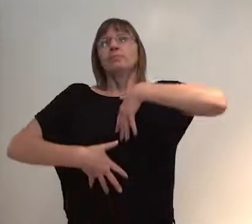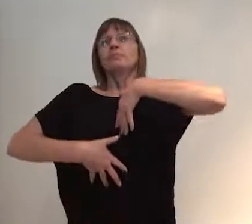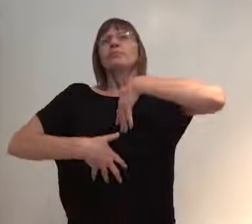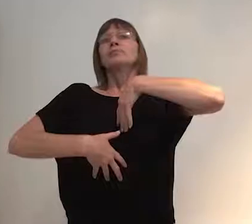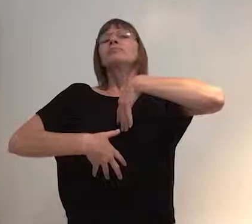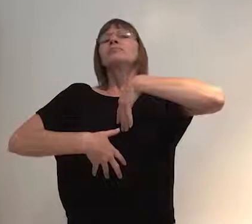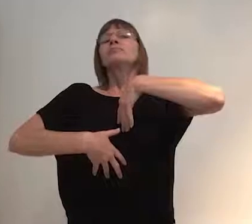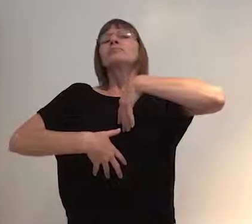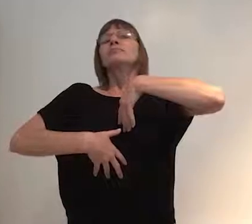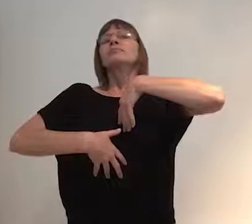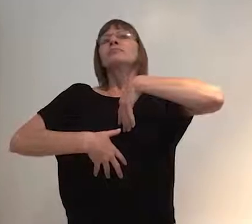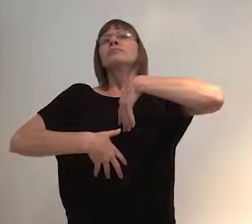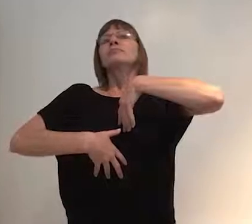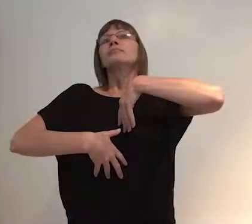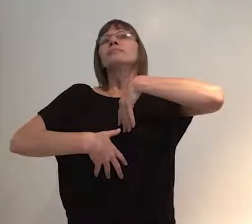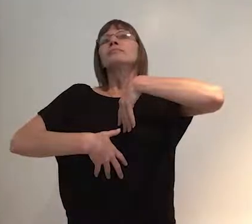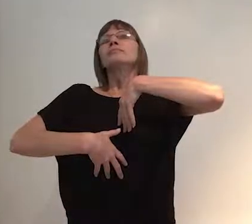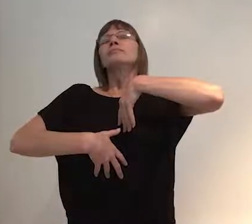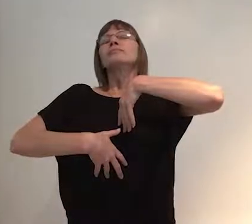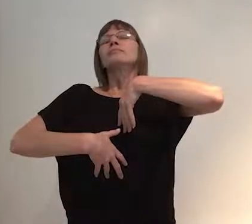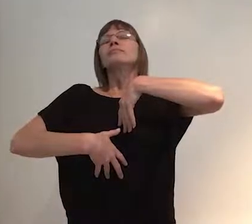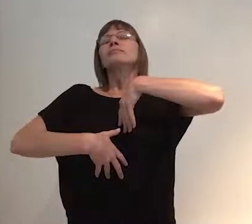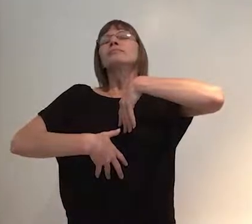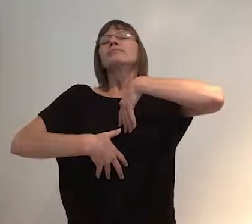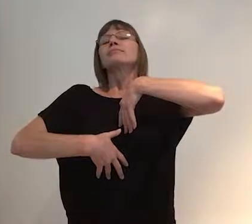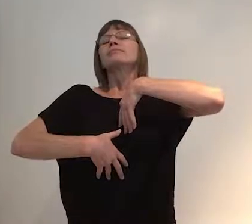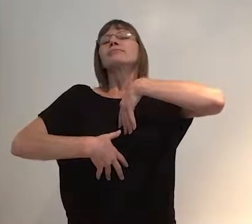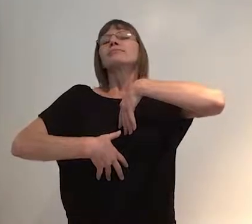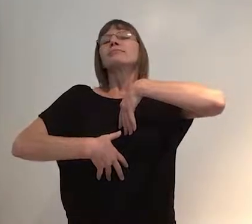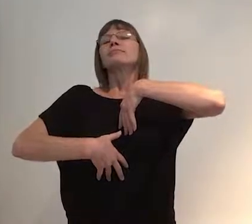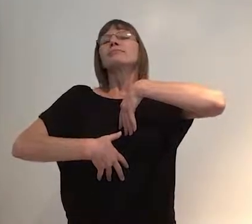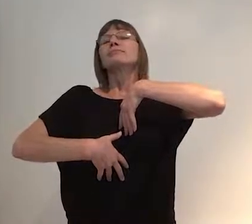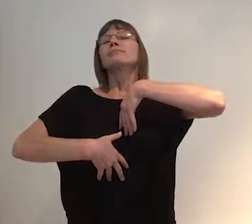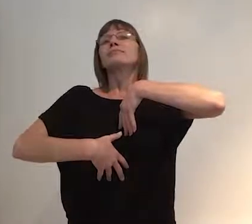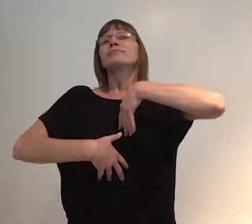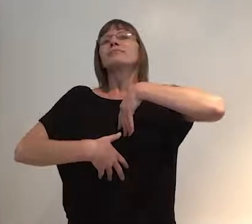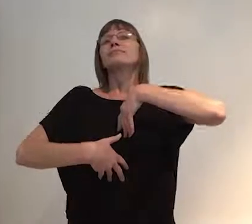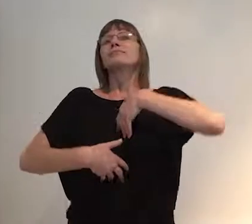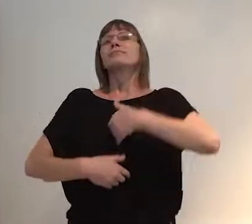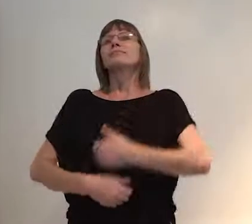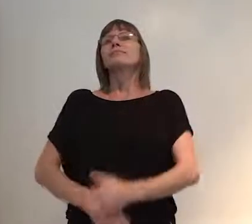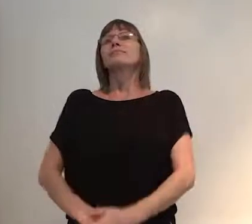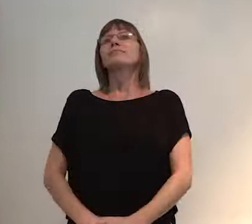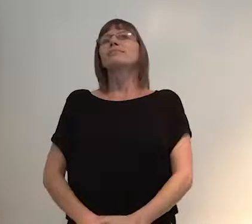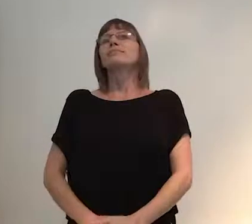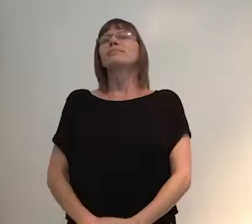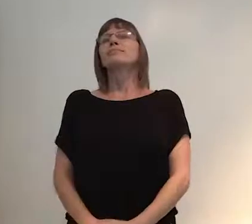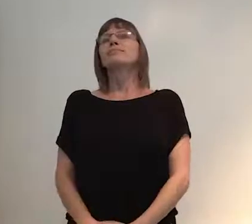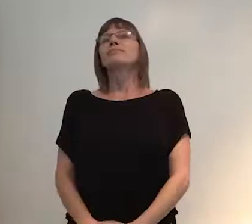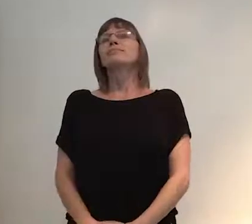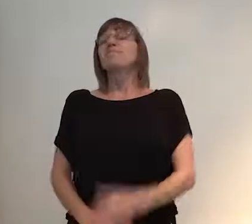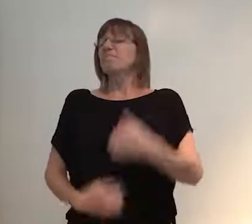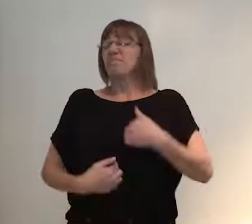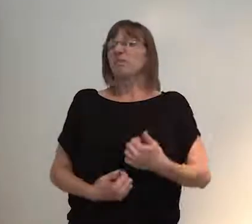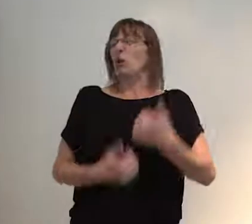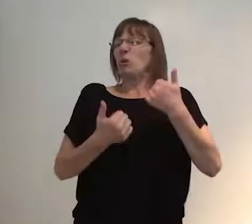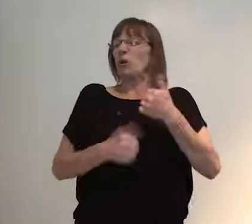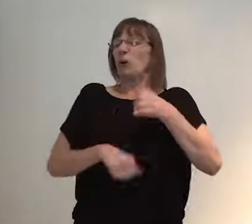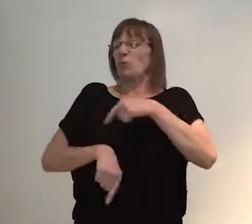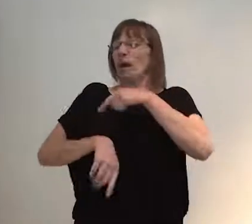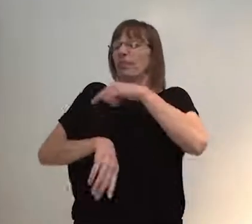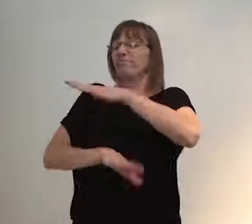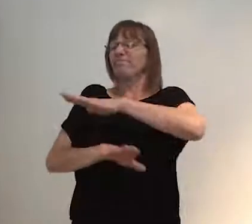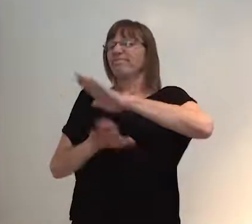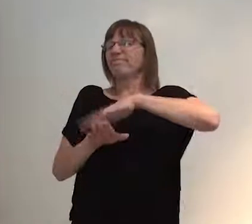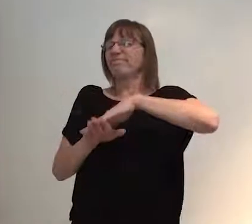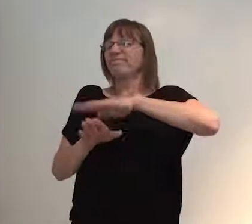inhaling. Oh, that right hand goes above. I'm not so good on my right leg